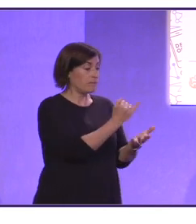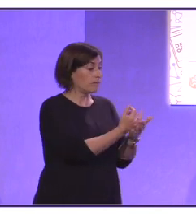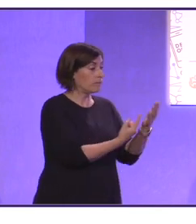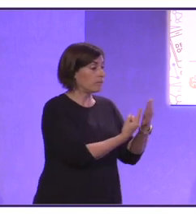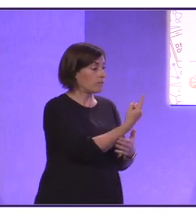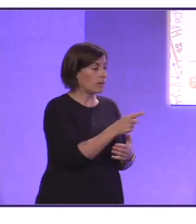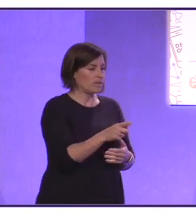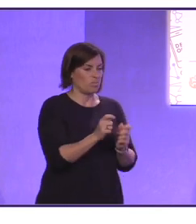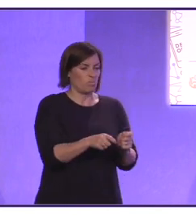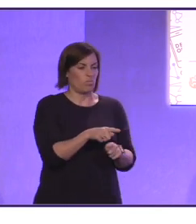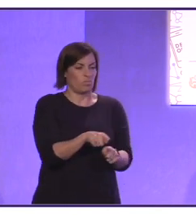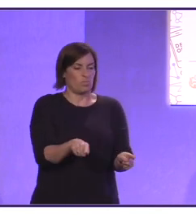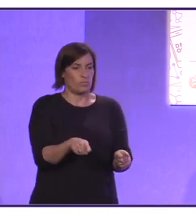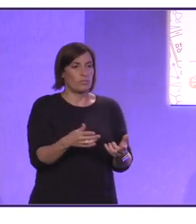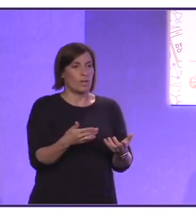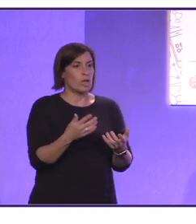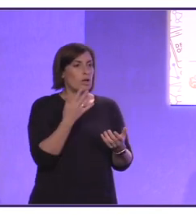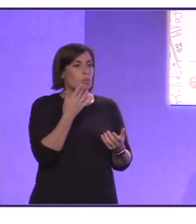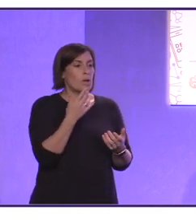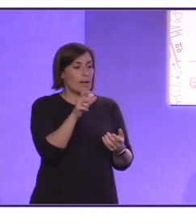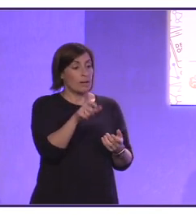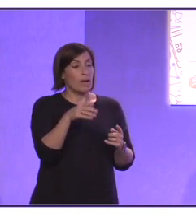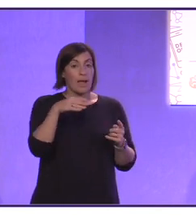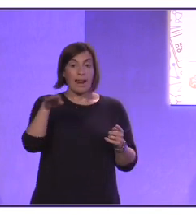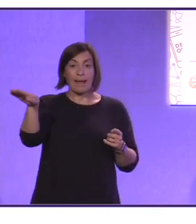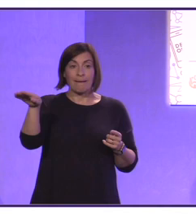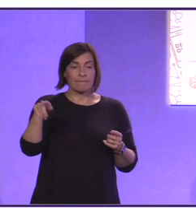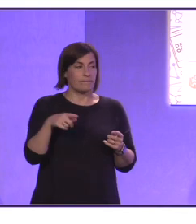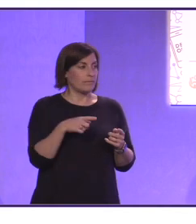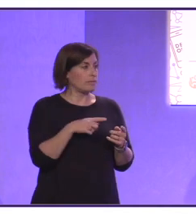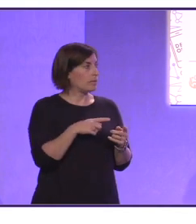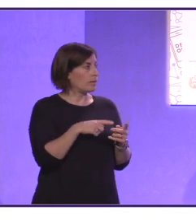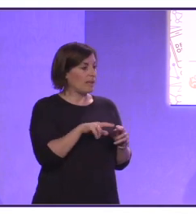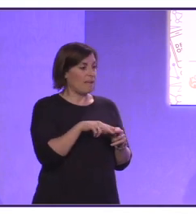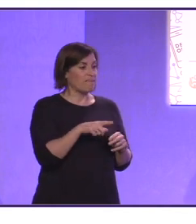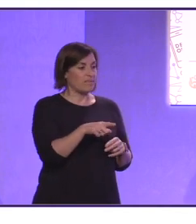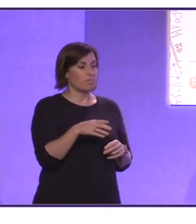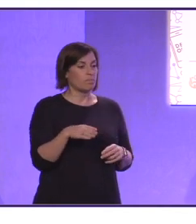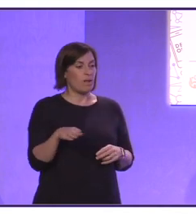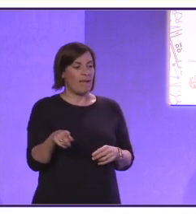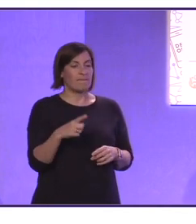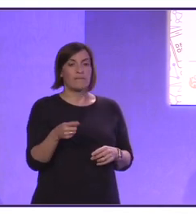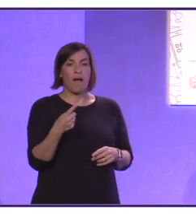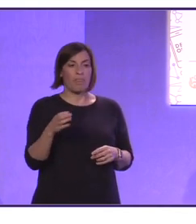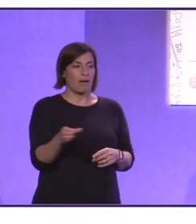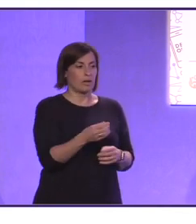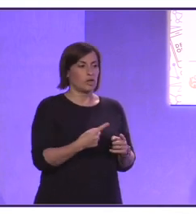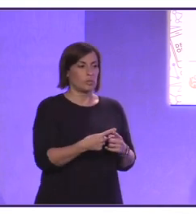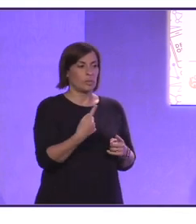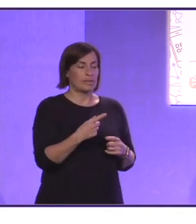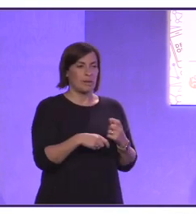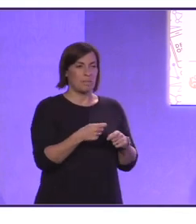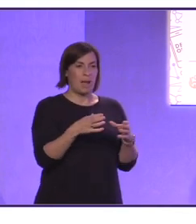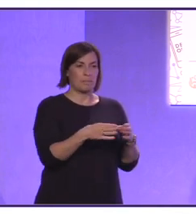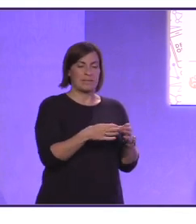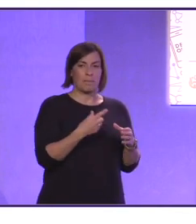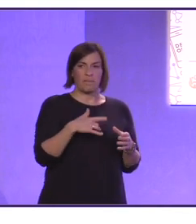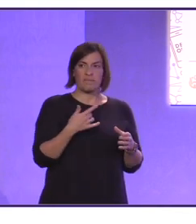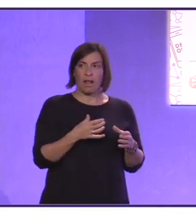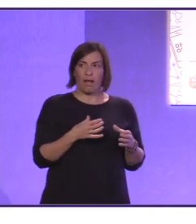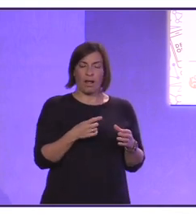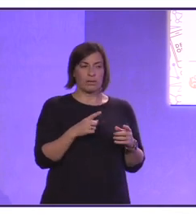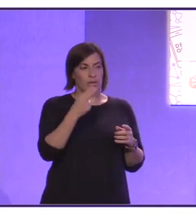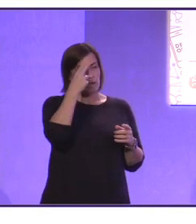So when someone leaves, if that person is just whipped out and another one is dropped in, that expression is given the word